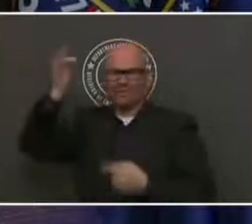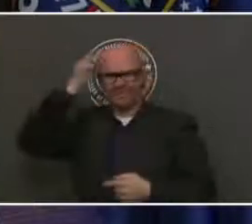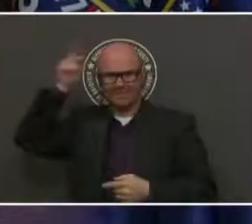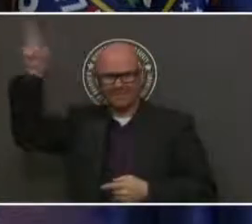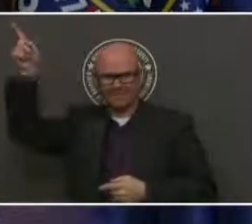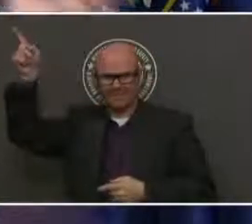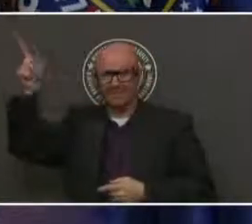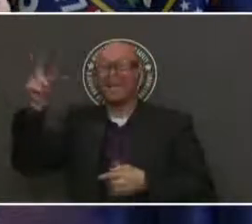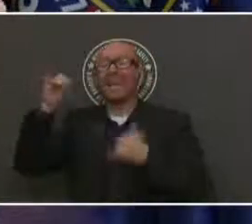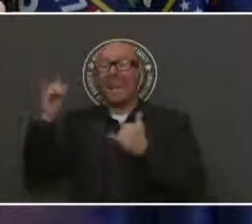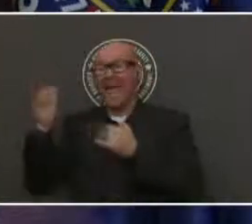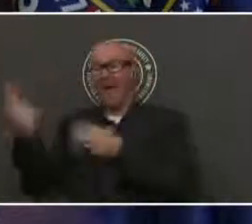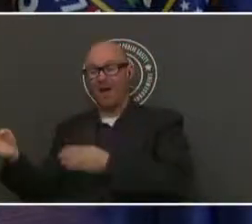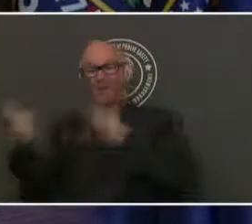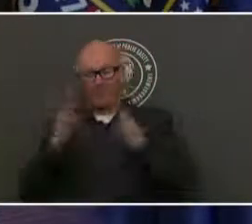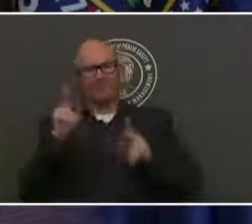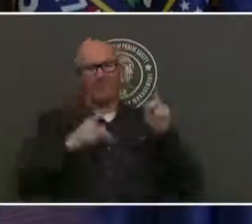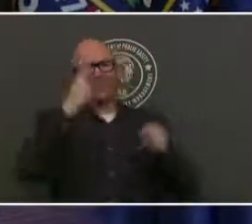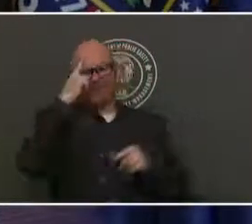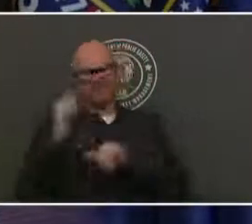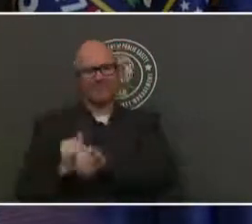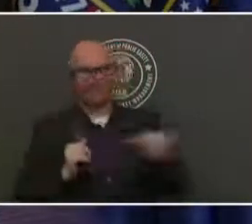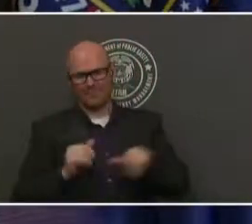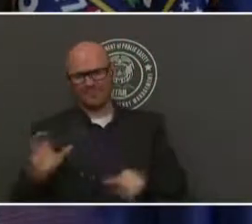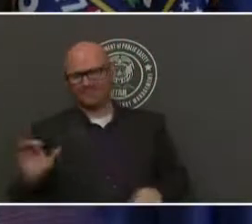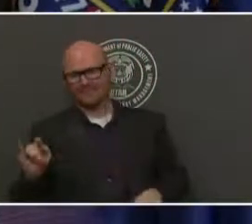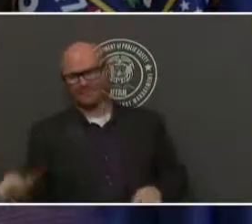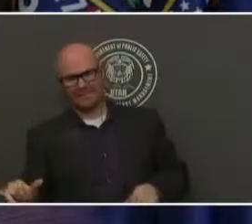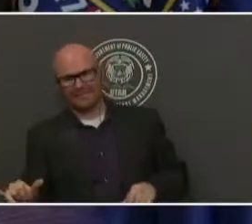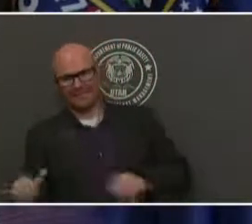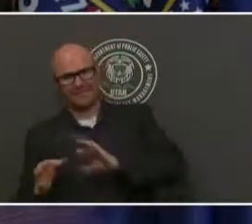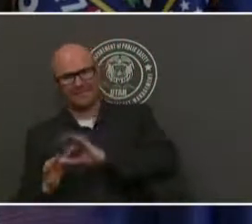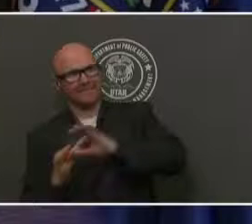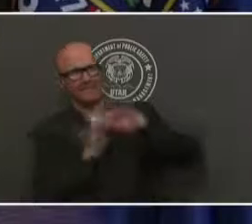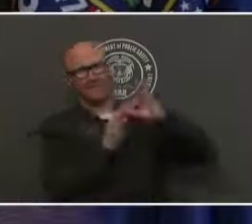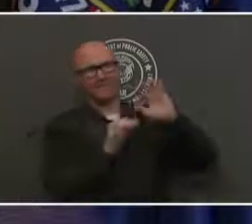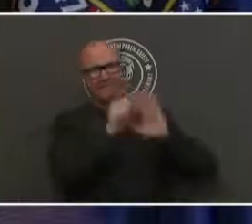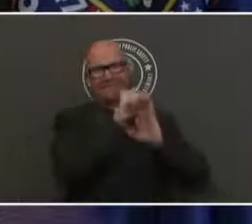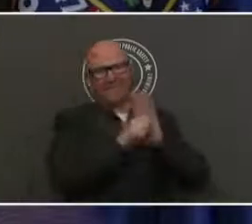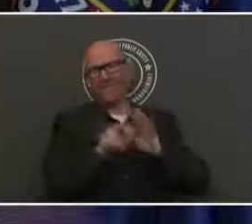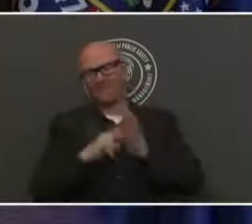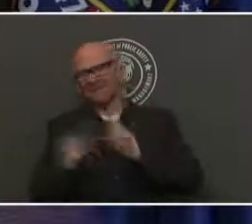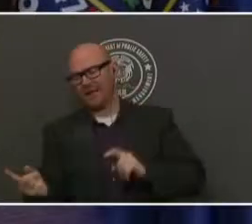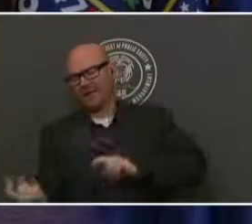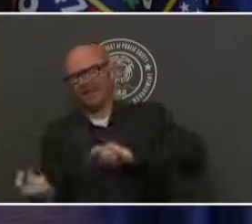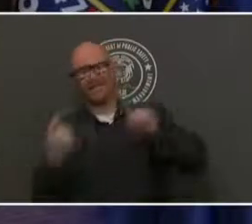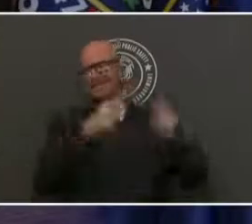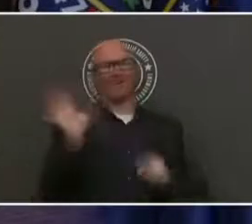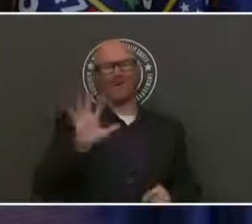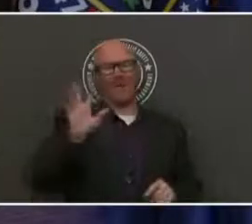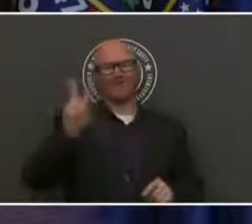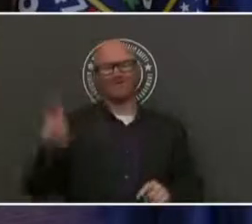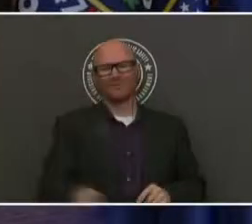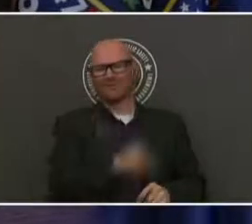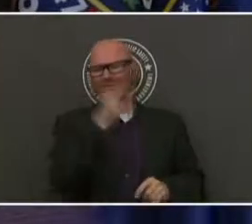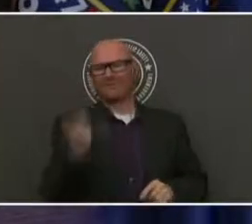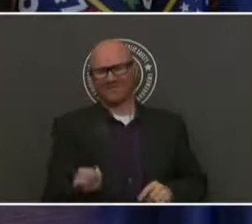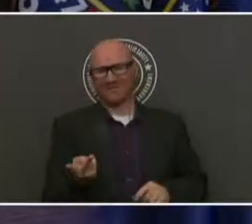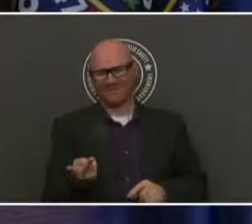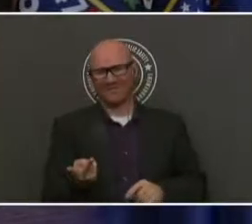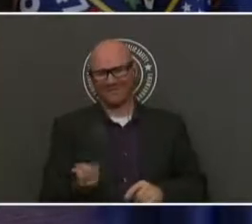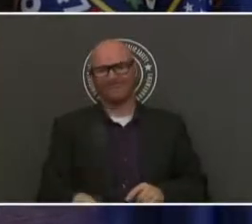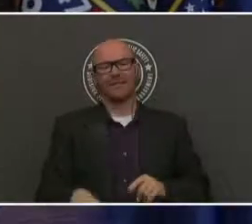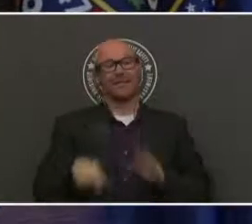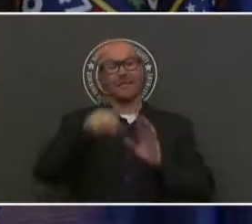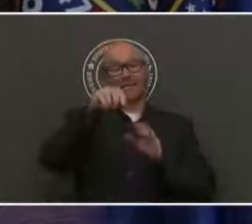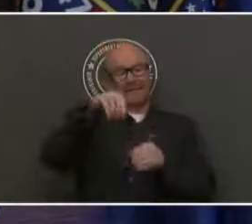very defined, and everything else belongs to the state. It doesn't belong to counties and cities. It belongs to the state. And so the state in